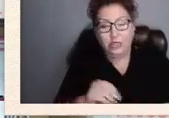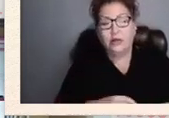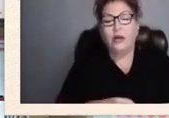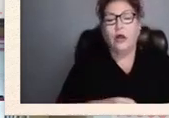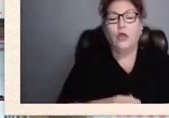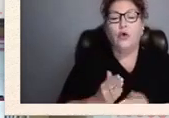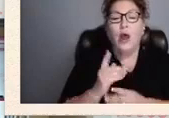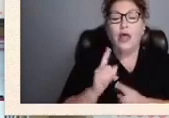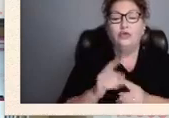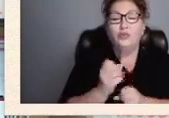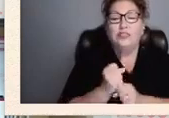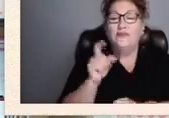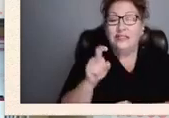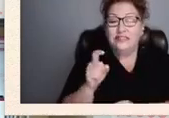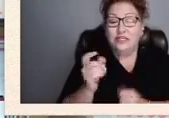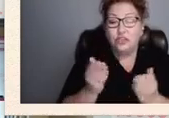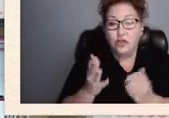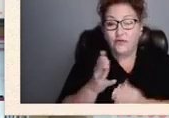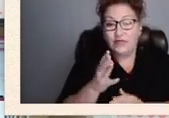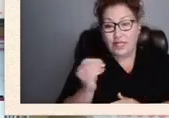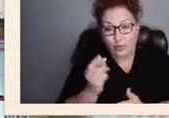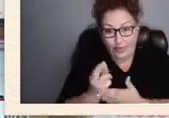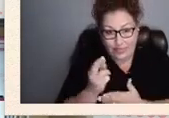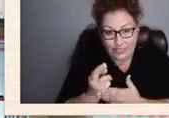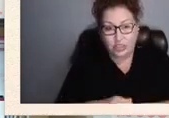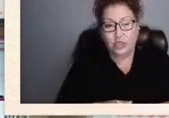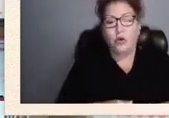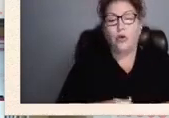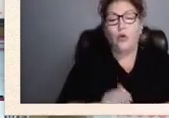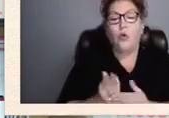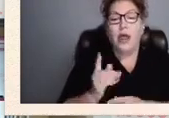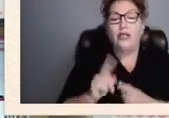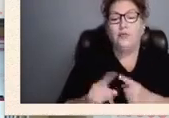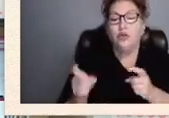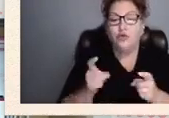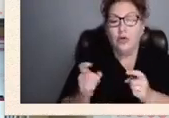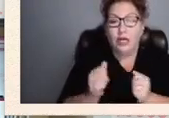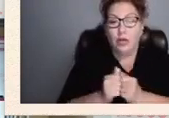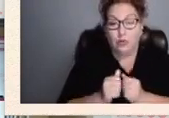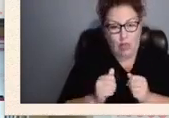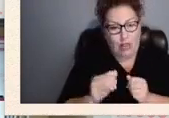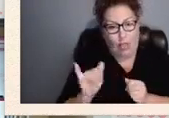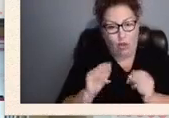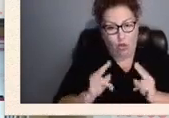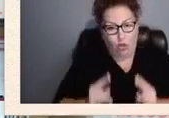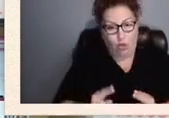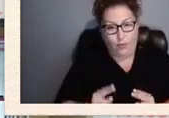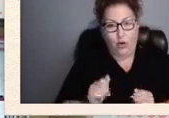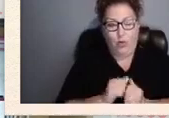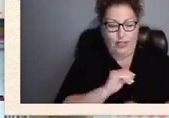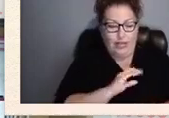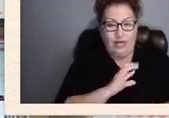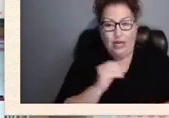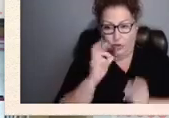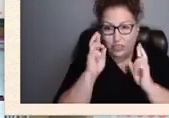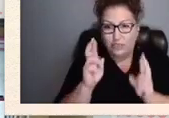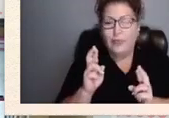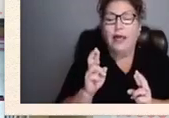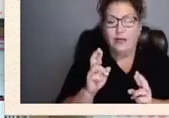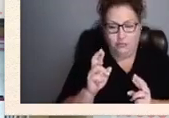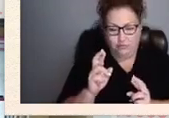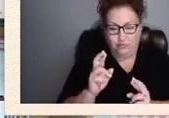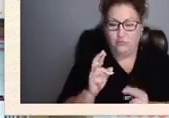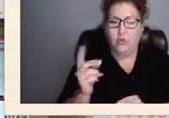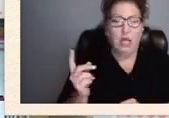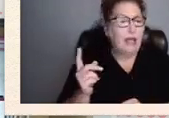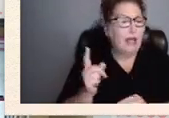services or rehabilitation, and the right to be treated humanely with dignity and respect are always retained by the person under guardianship, no